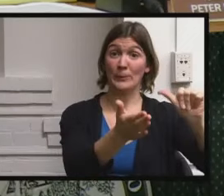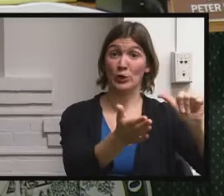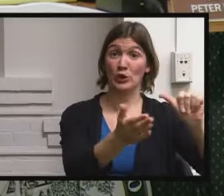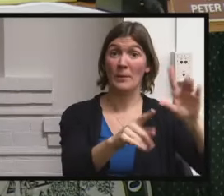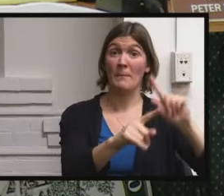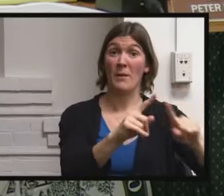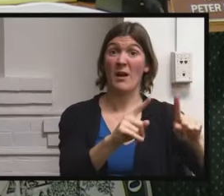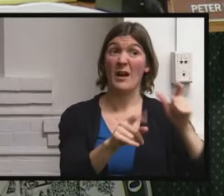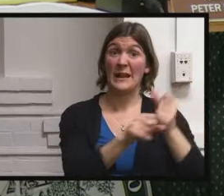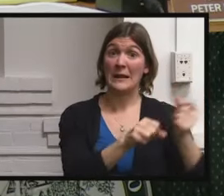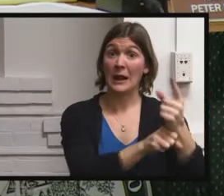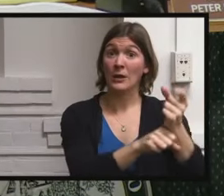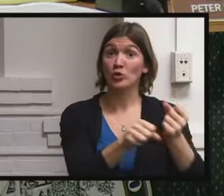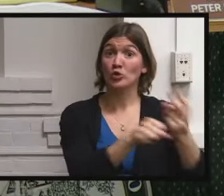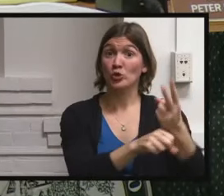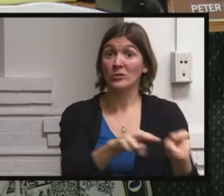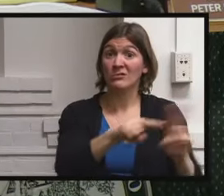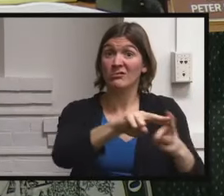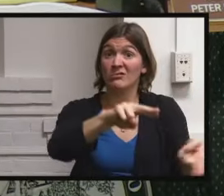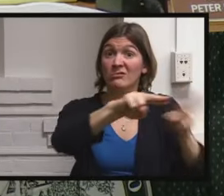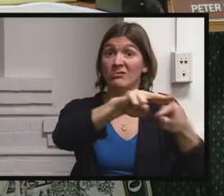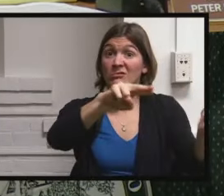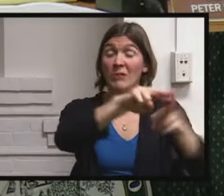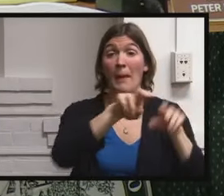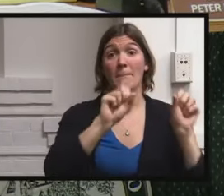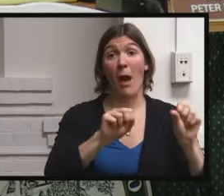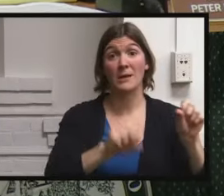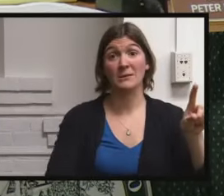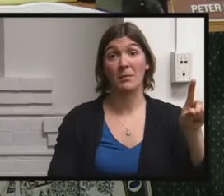but apparently it could go way higher.